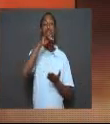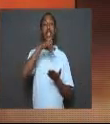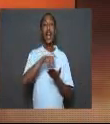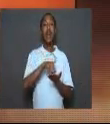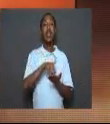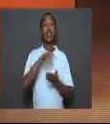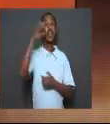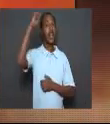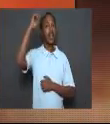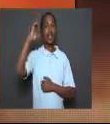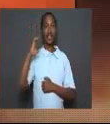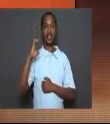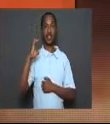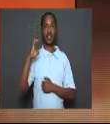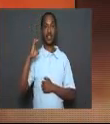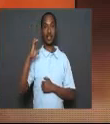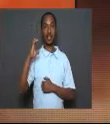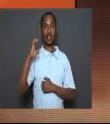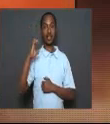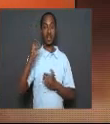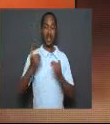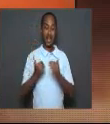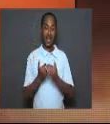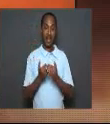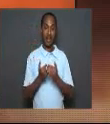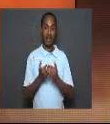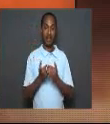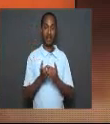2,000 degrees Celsius near the bottom.